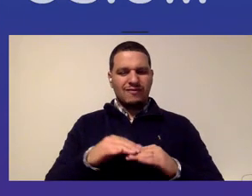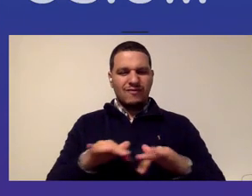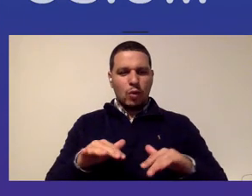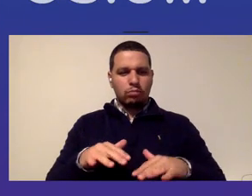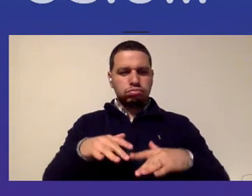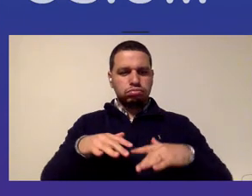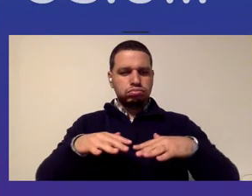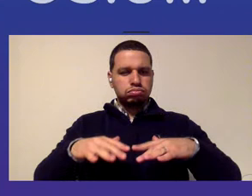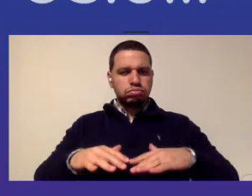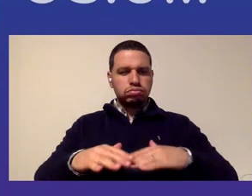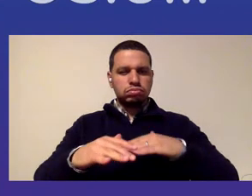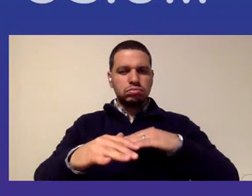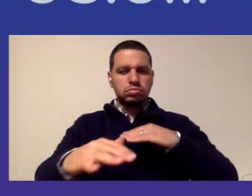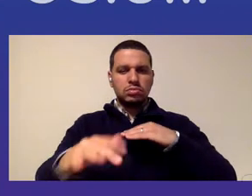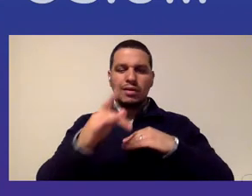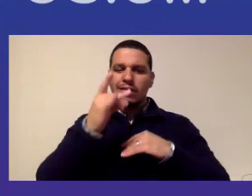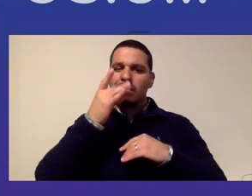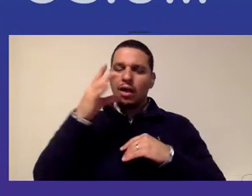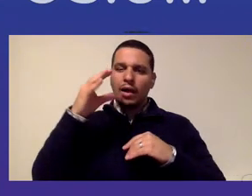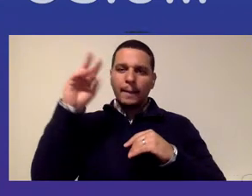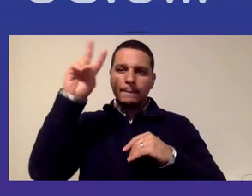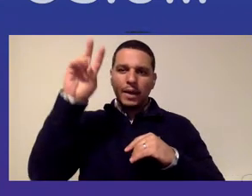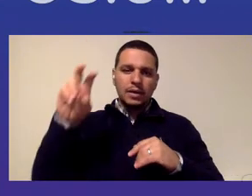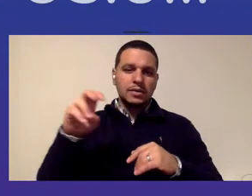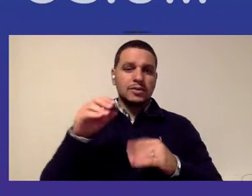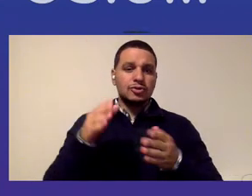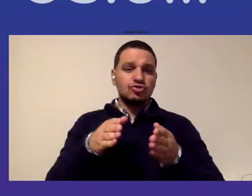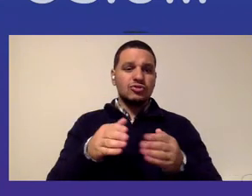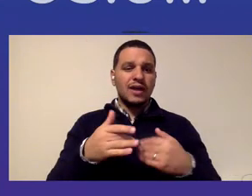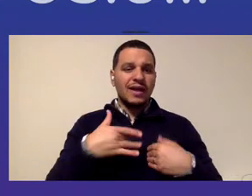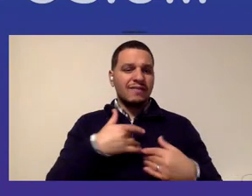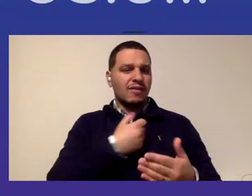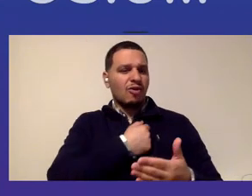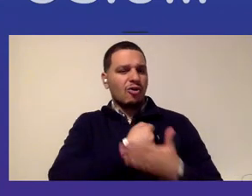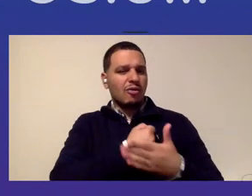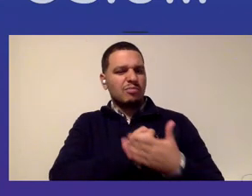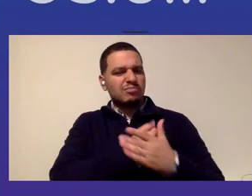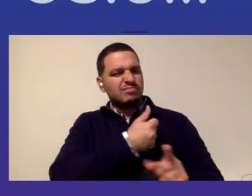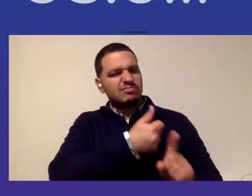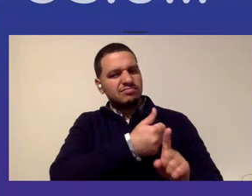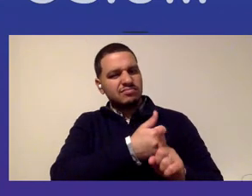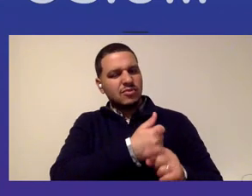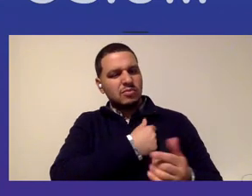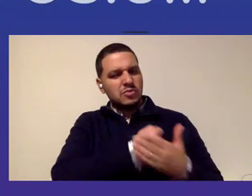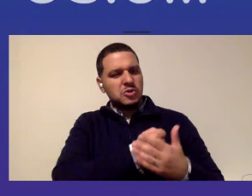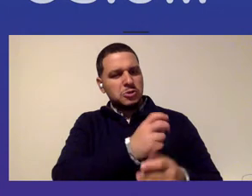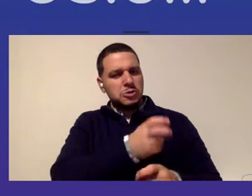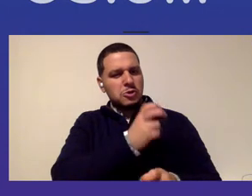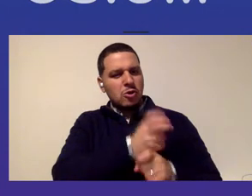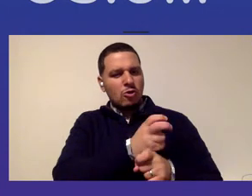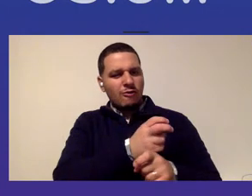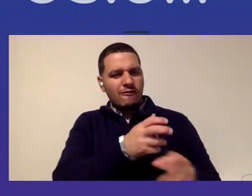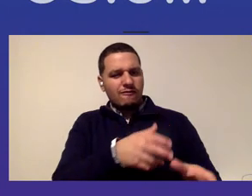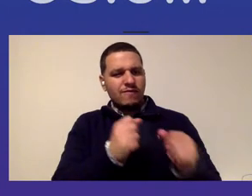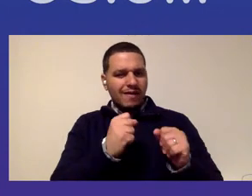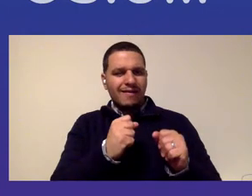Generator-powered lights buzz. The street has a heartbeat, and it is beating hard, fast, and